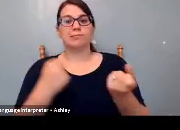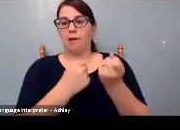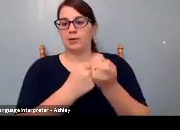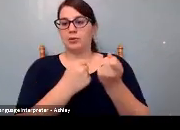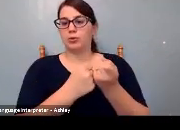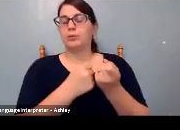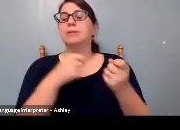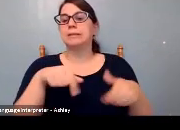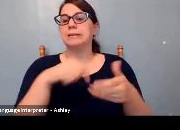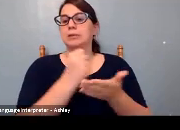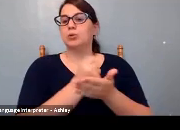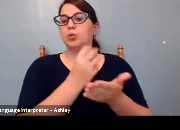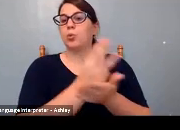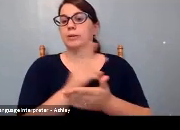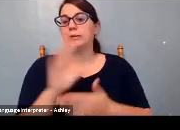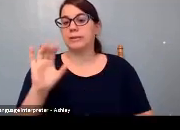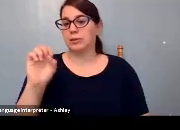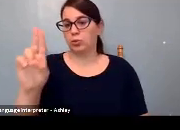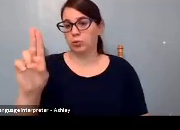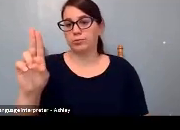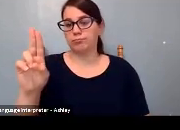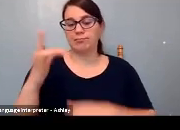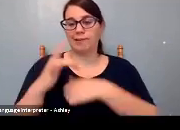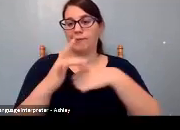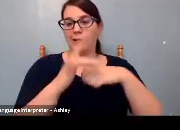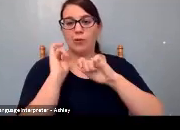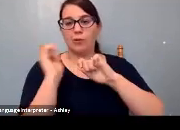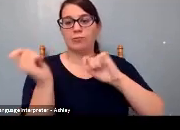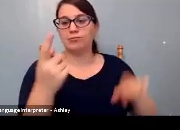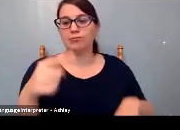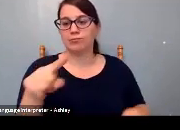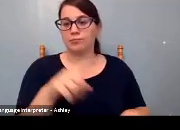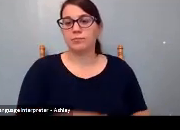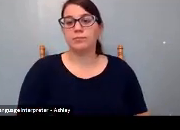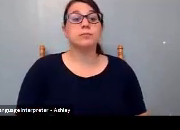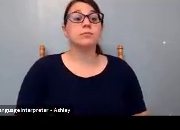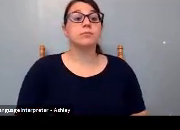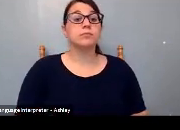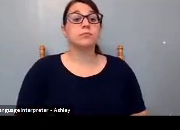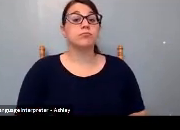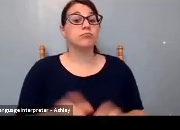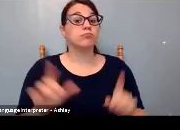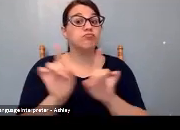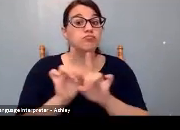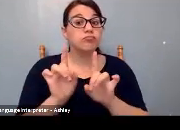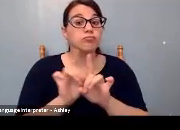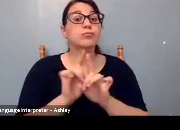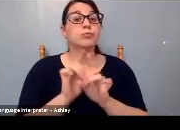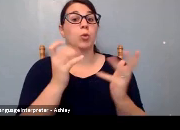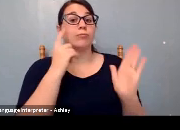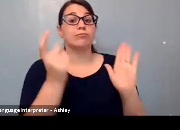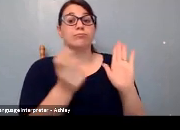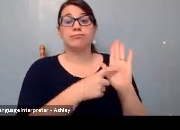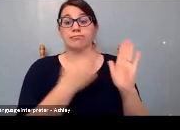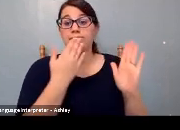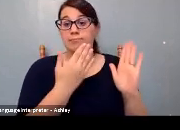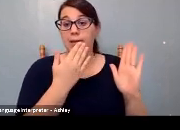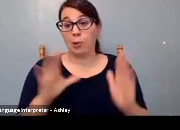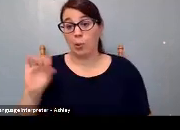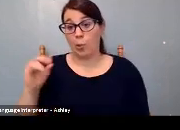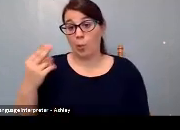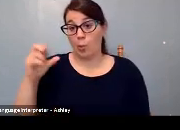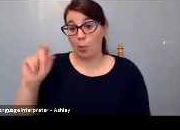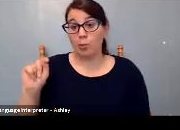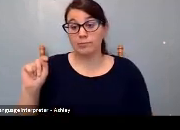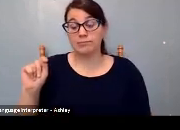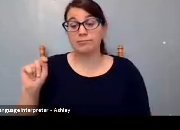these available to our attendees. Additionally, we want to take a moment and recognize and thank our co-host,